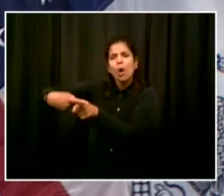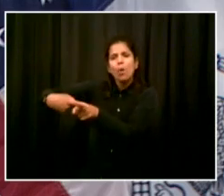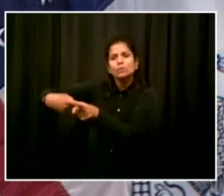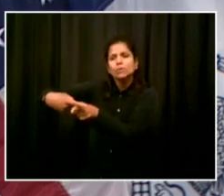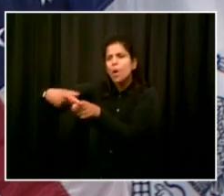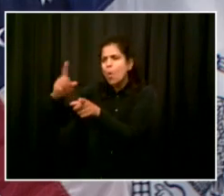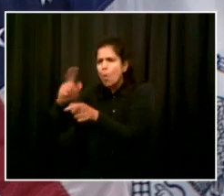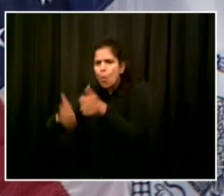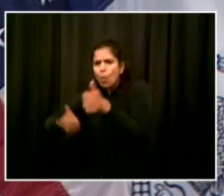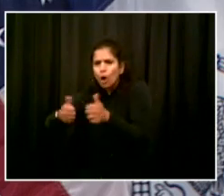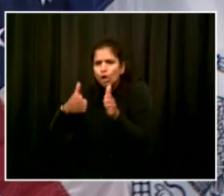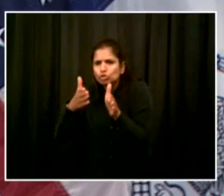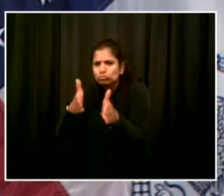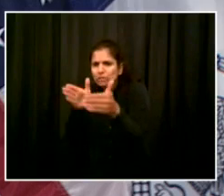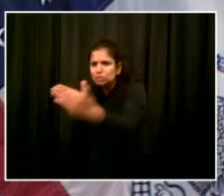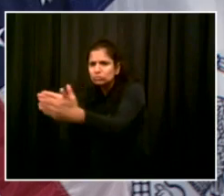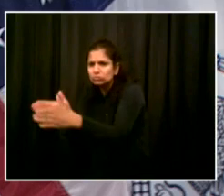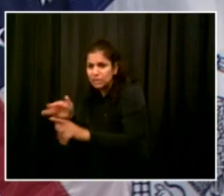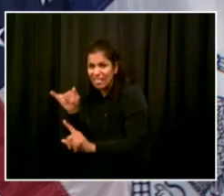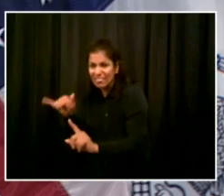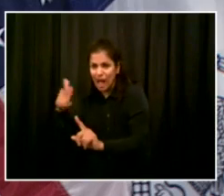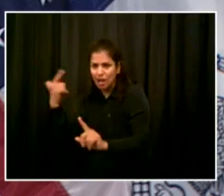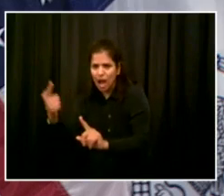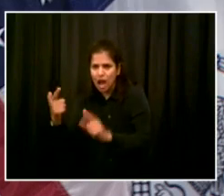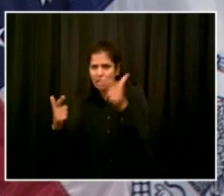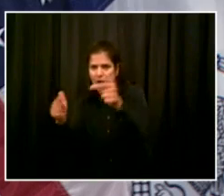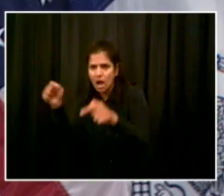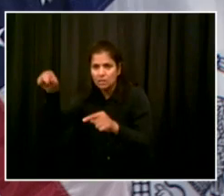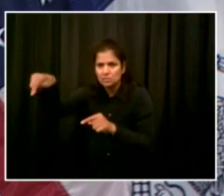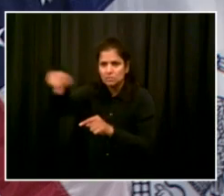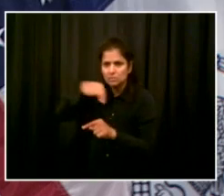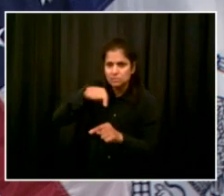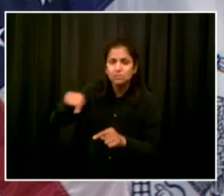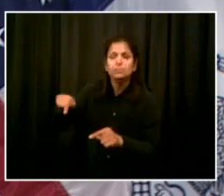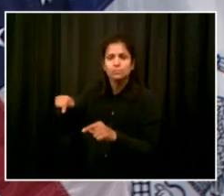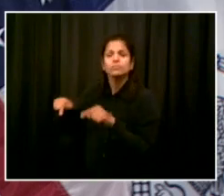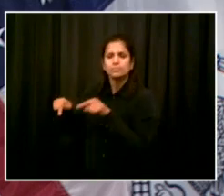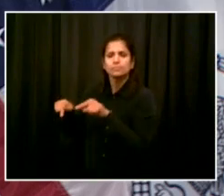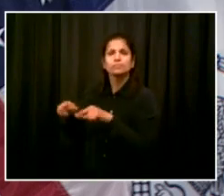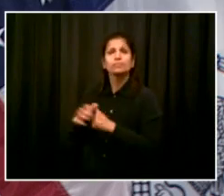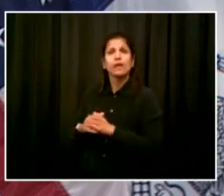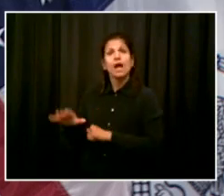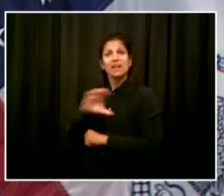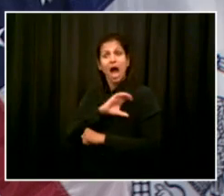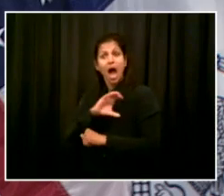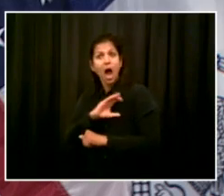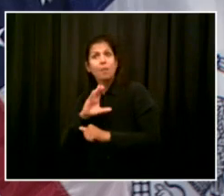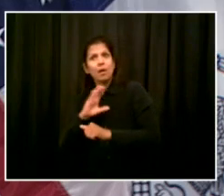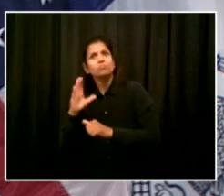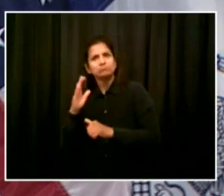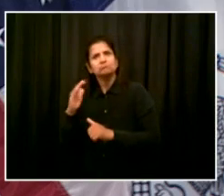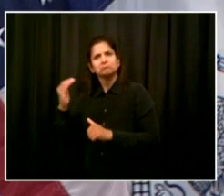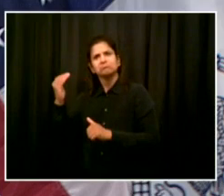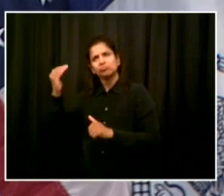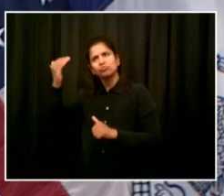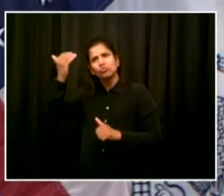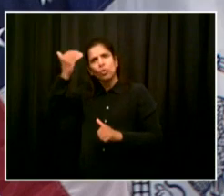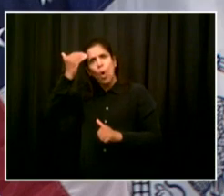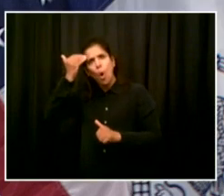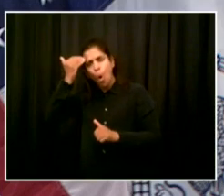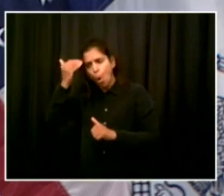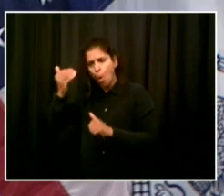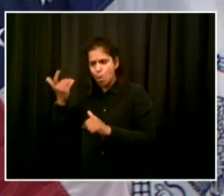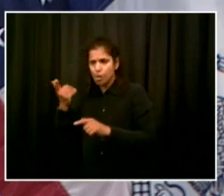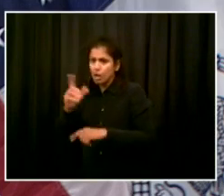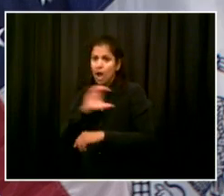close working connection with the community to show the community support, and also just the deterrence of efforts like Occupy the